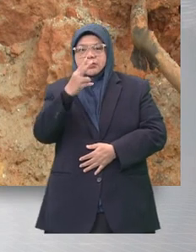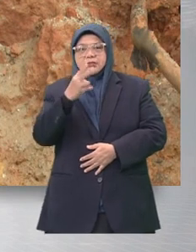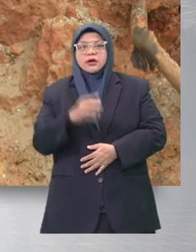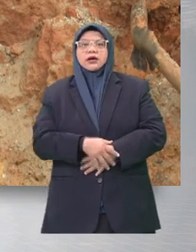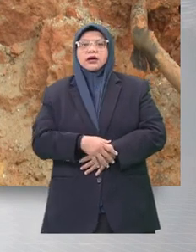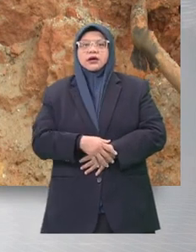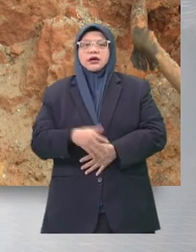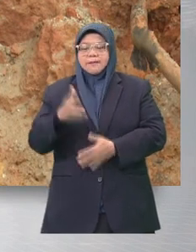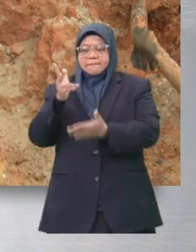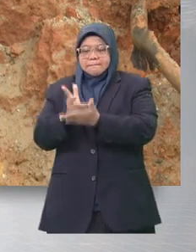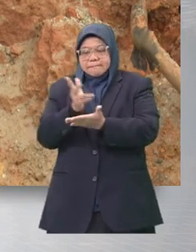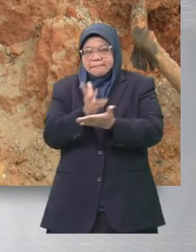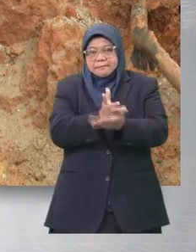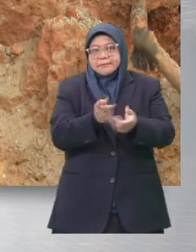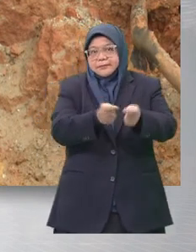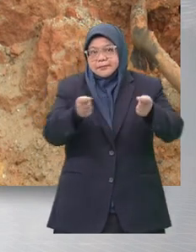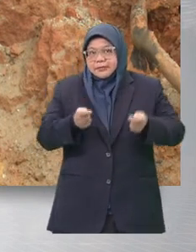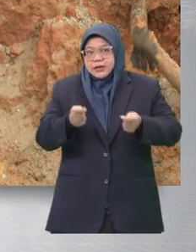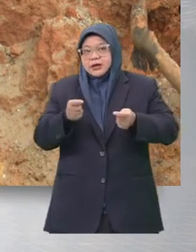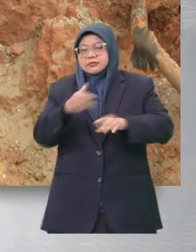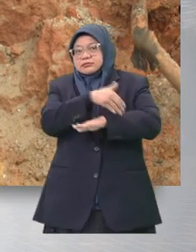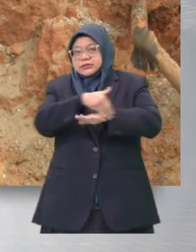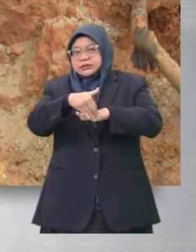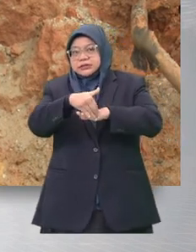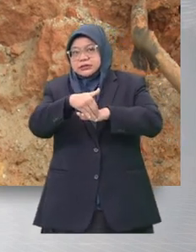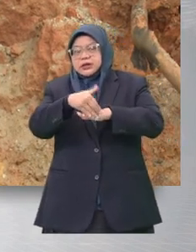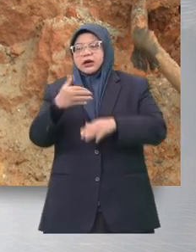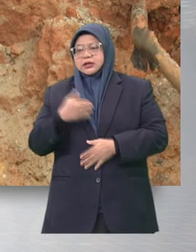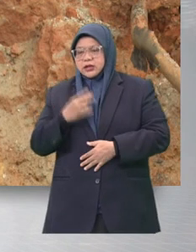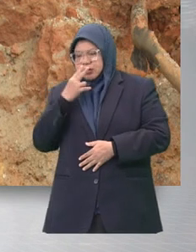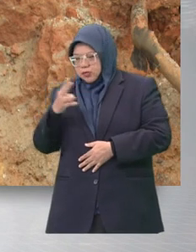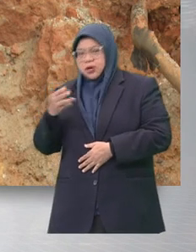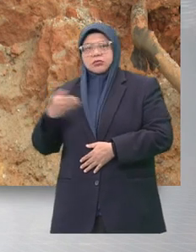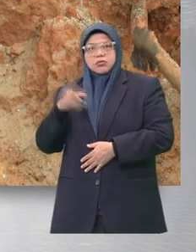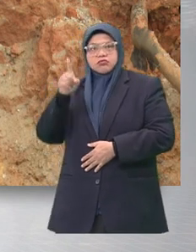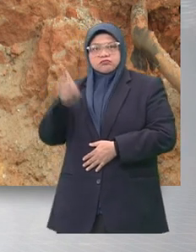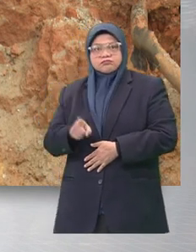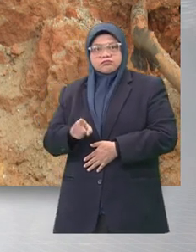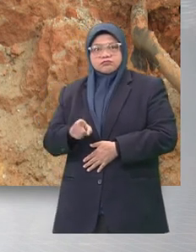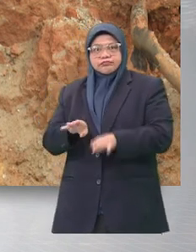park area ke tepi jalan, you will start to see a rekahan.